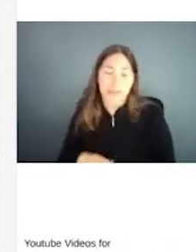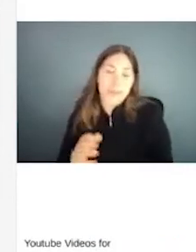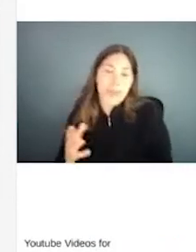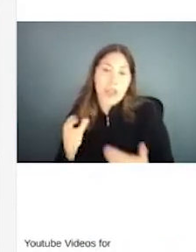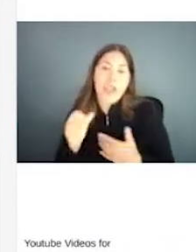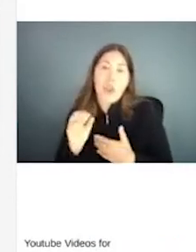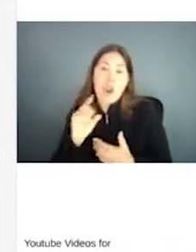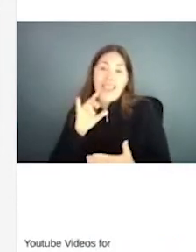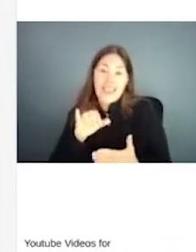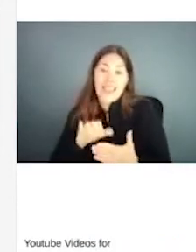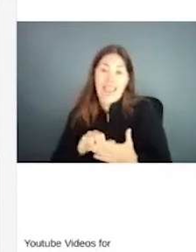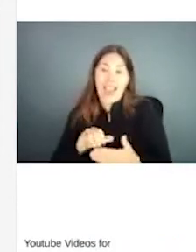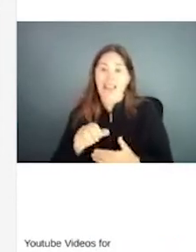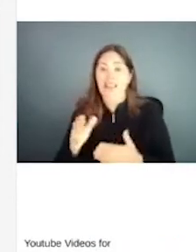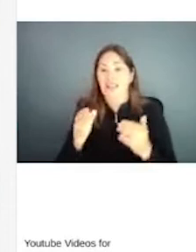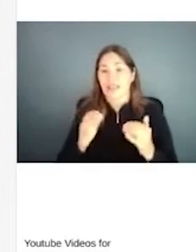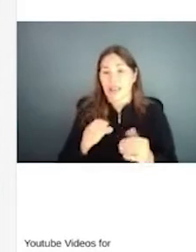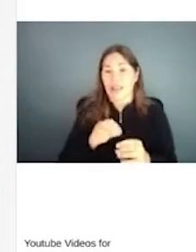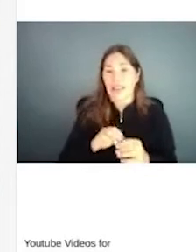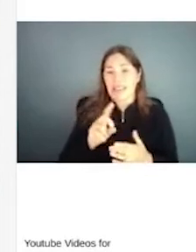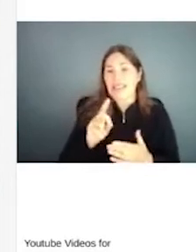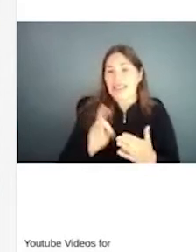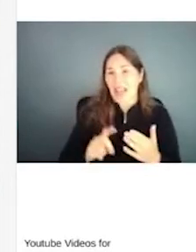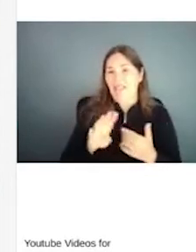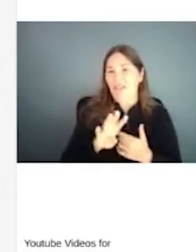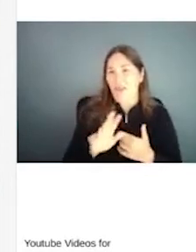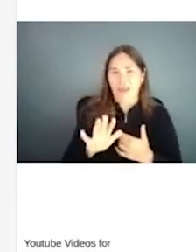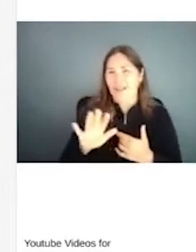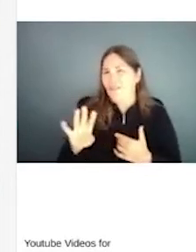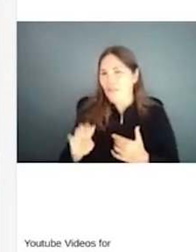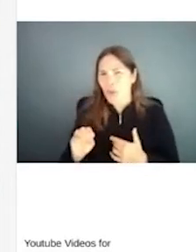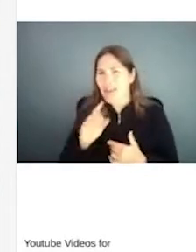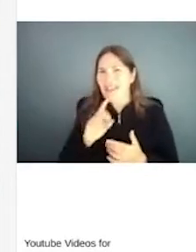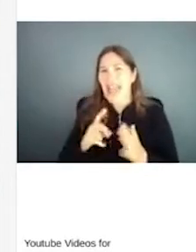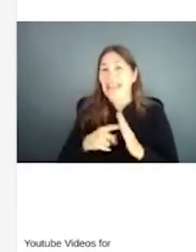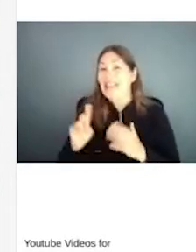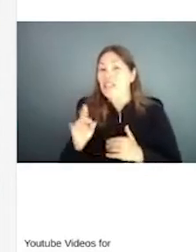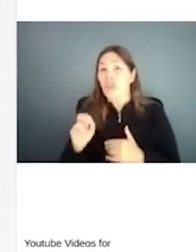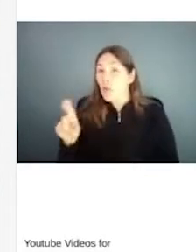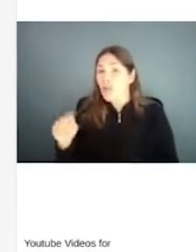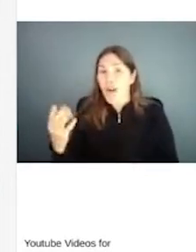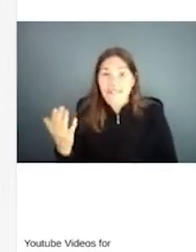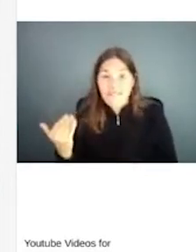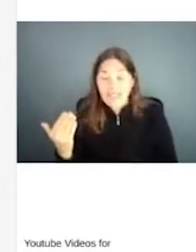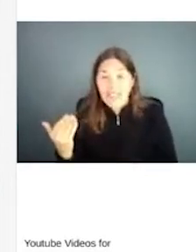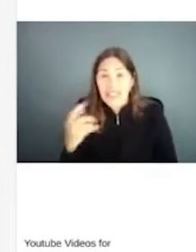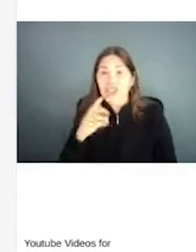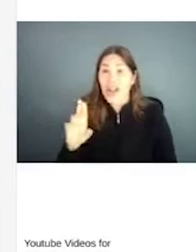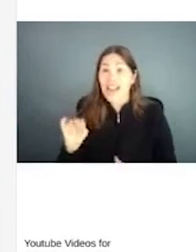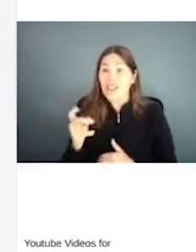I think InDesign was 45, 40, and Illustrator was only 15. So we can see for Illustrator, this has been raised